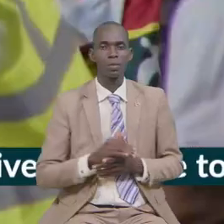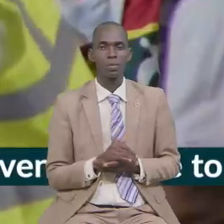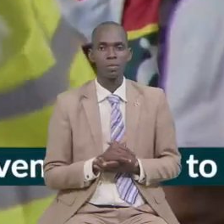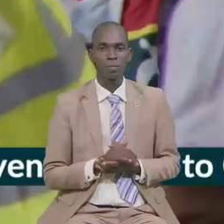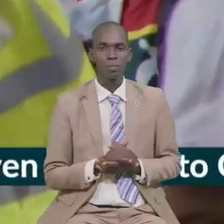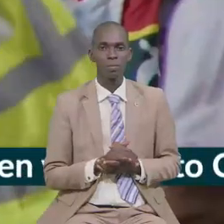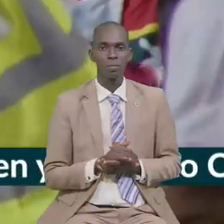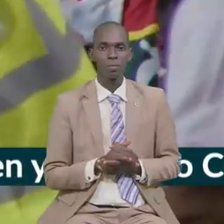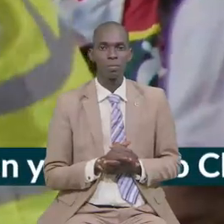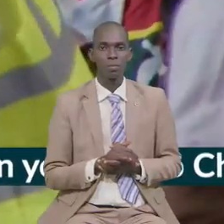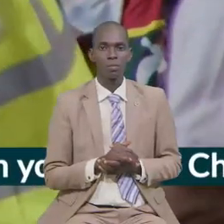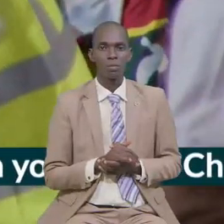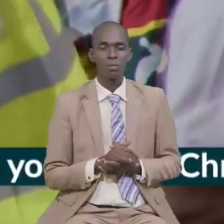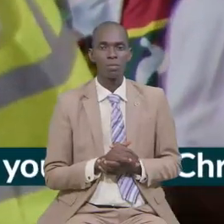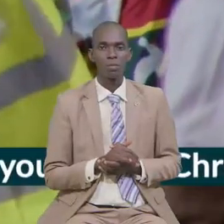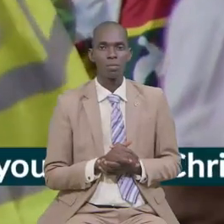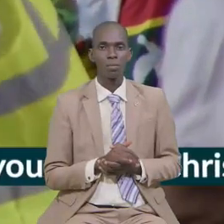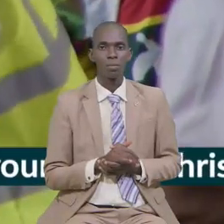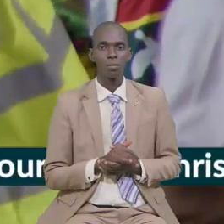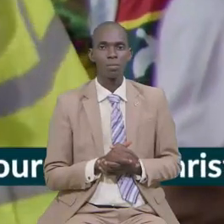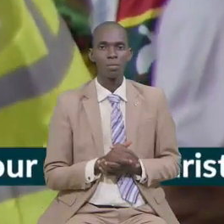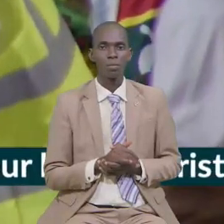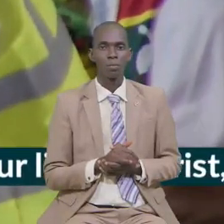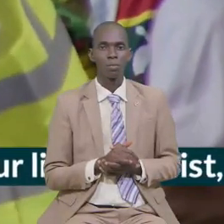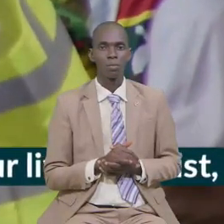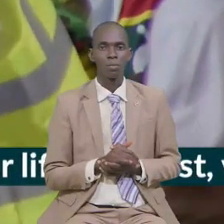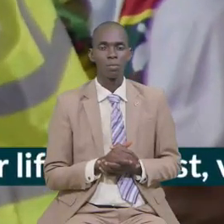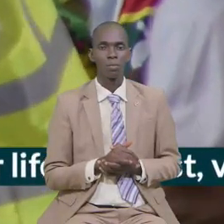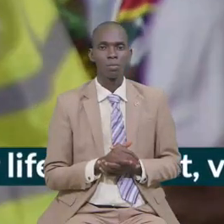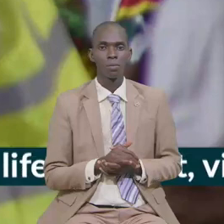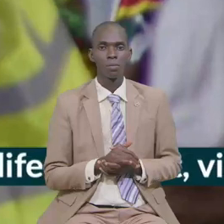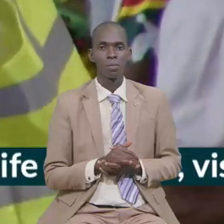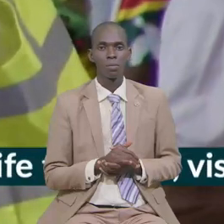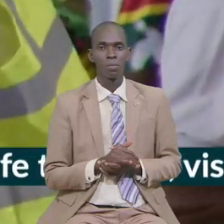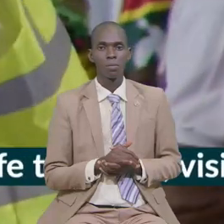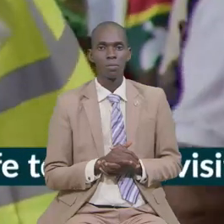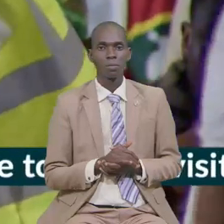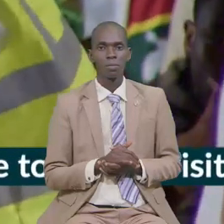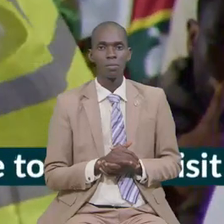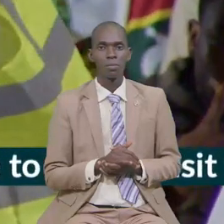Yesterday,